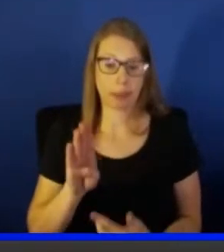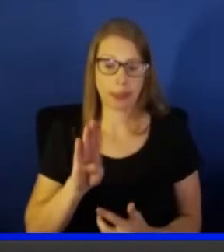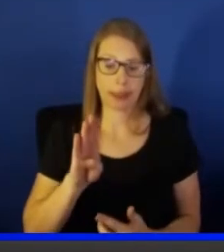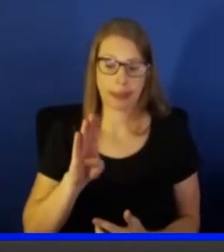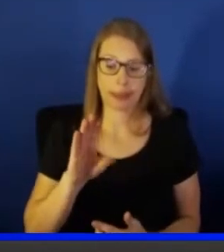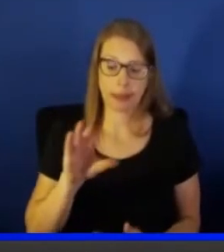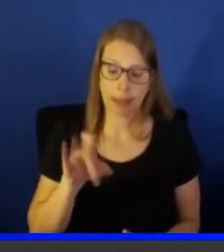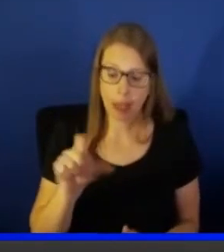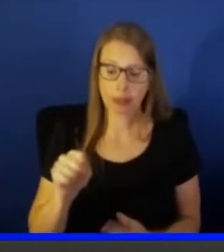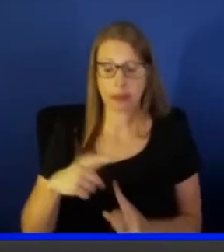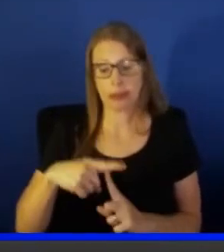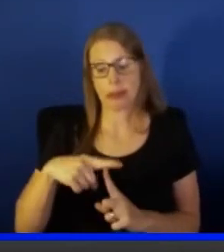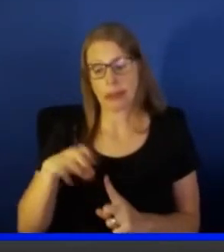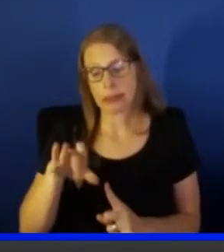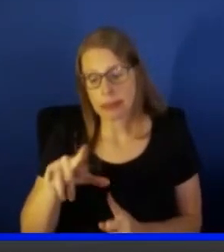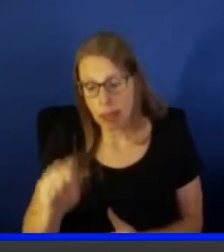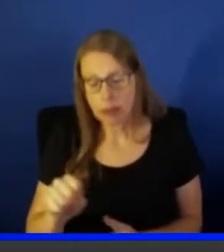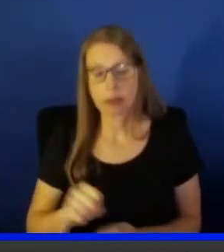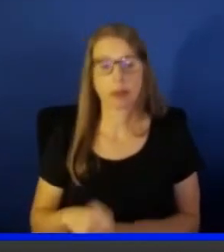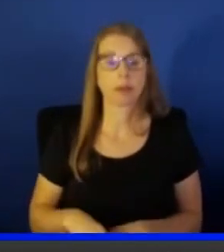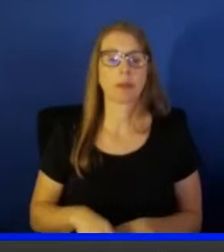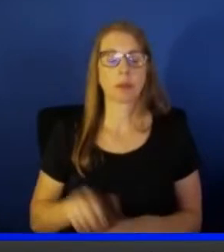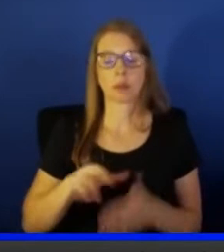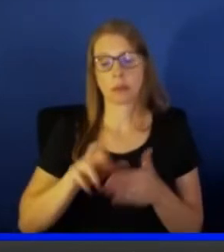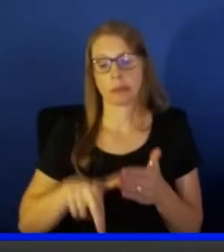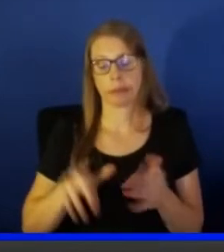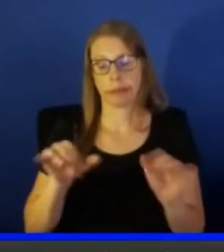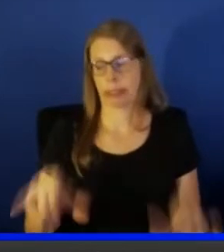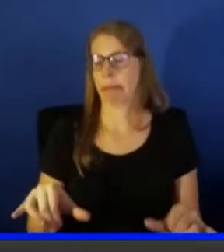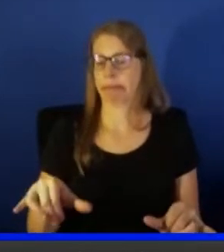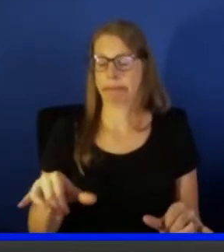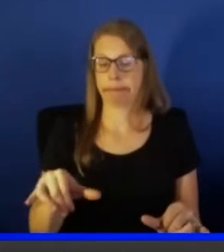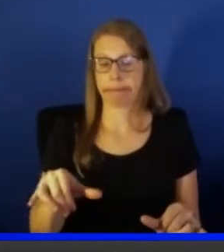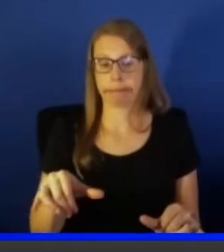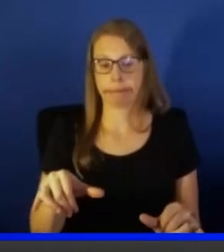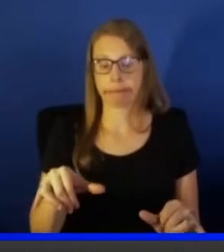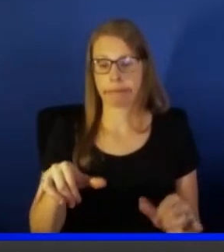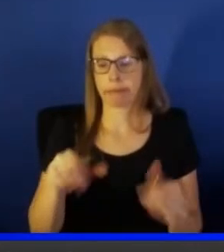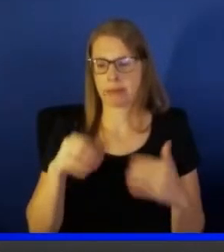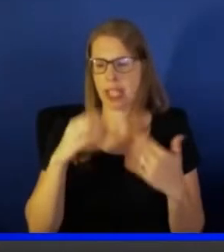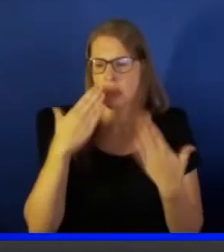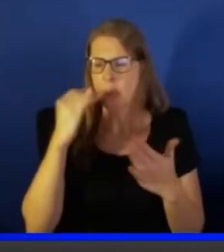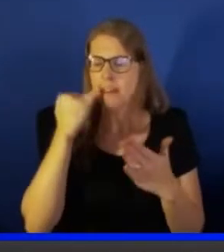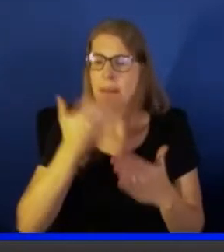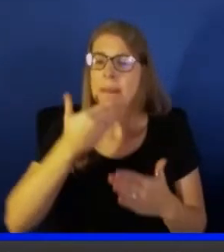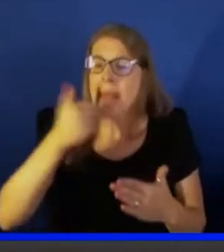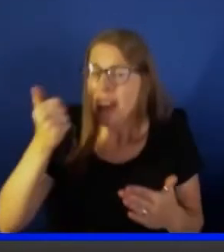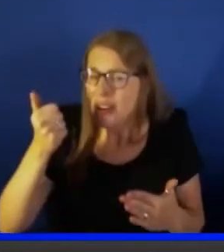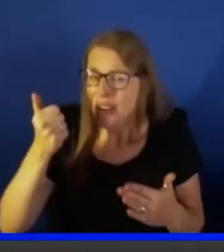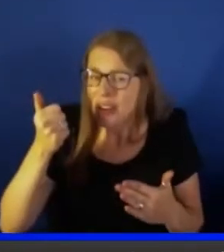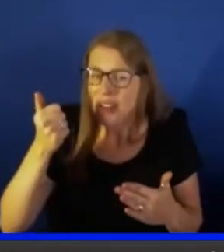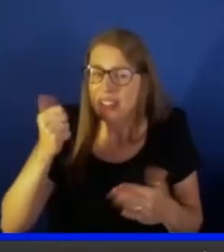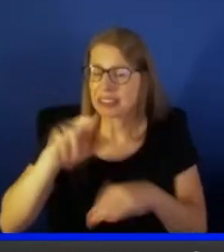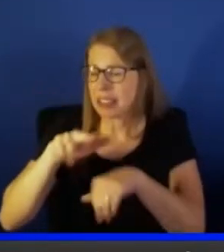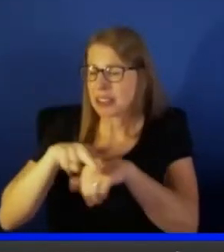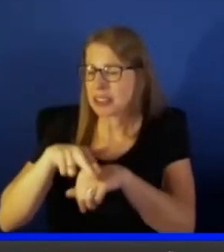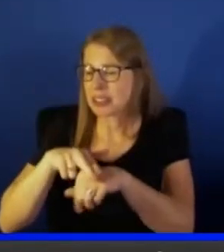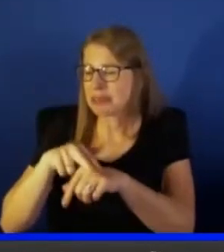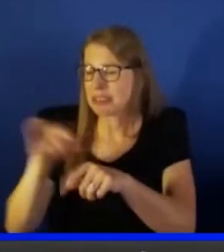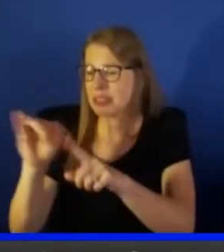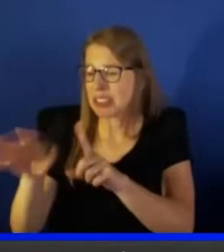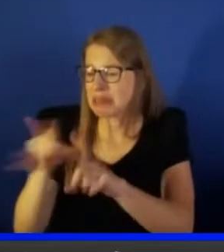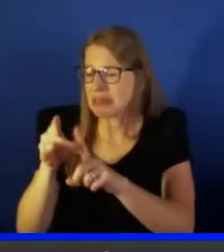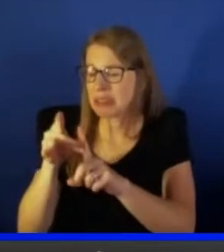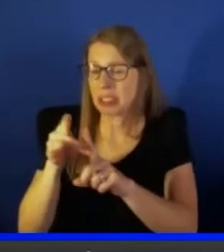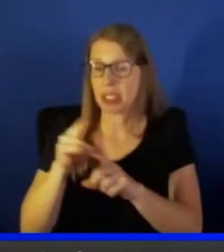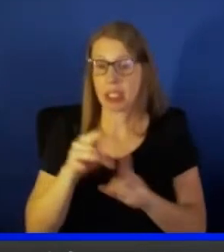cells, very similar results for all of those things. So I'm not sure that it's better. What we have always said is that immunity through vaccination is